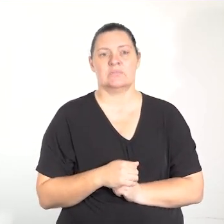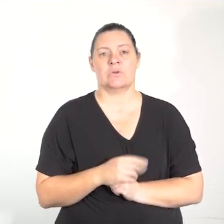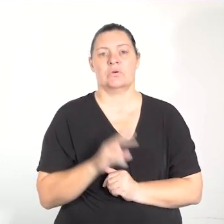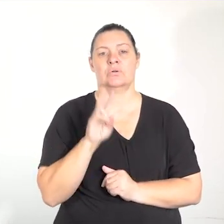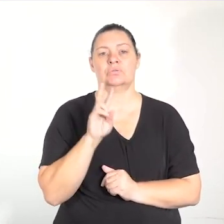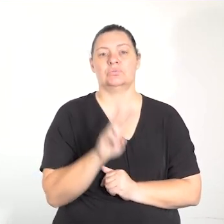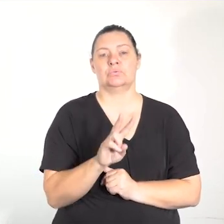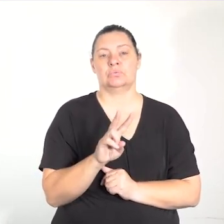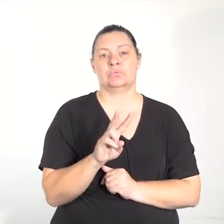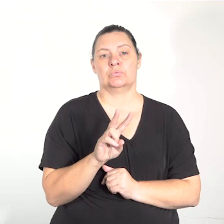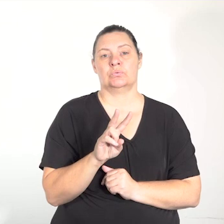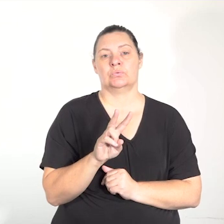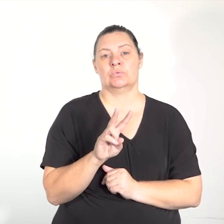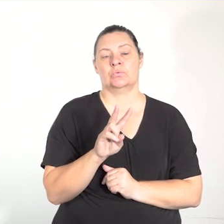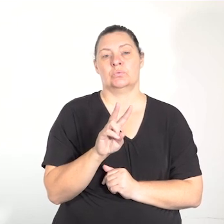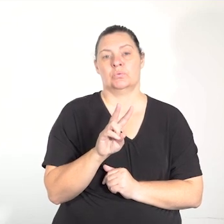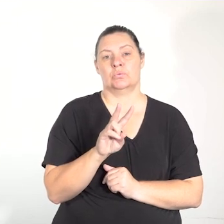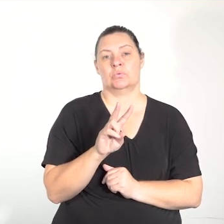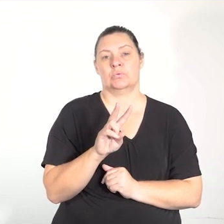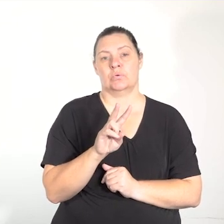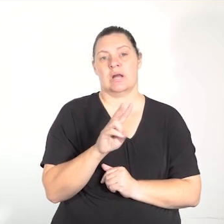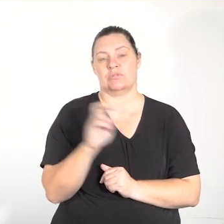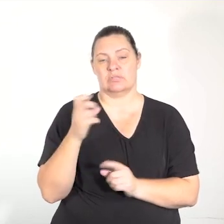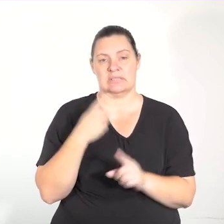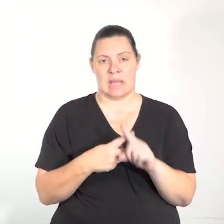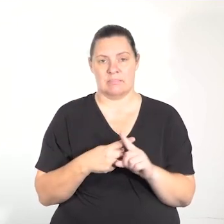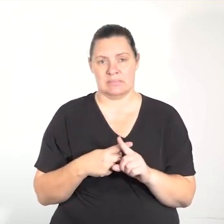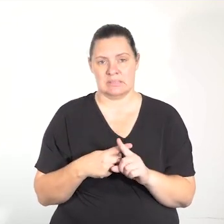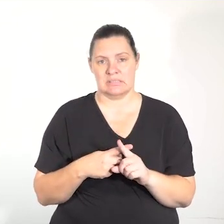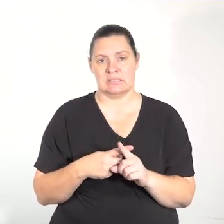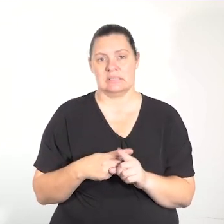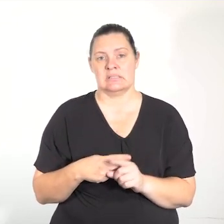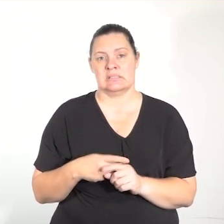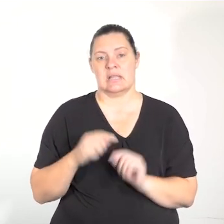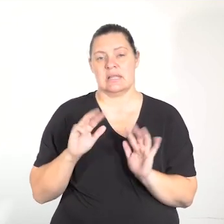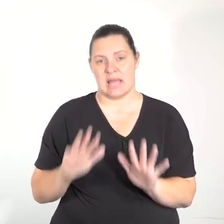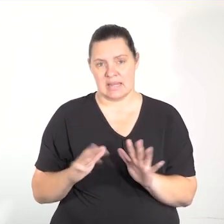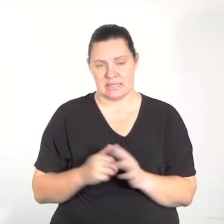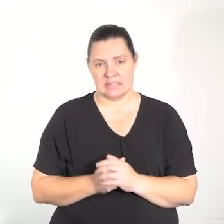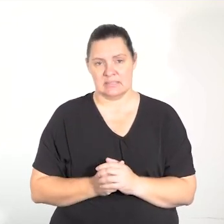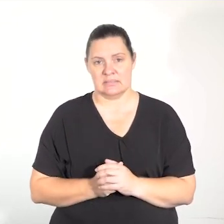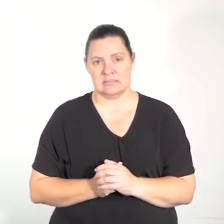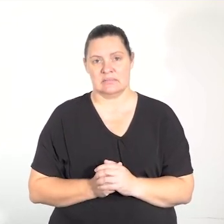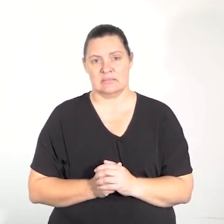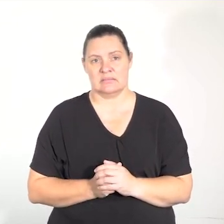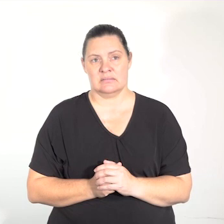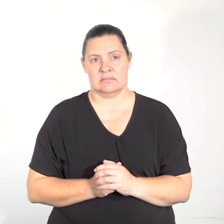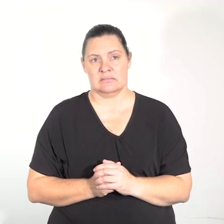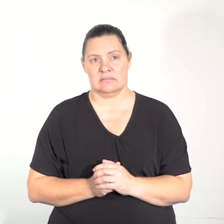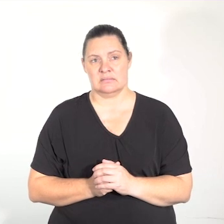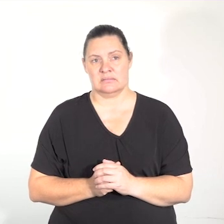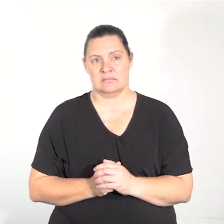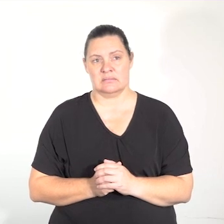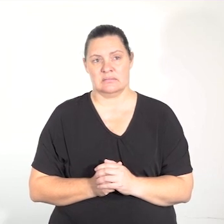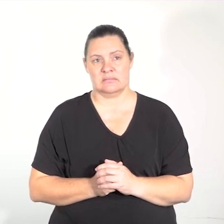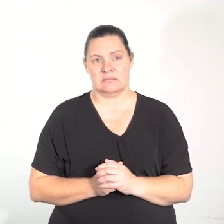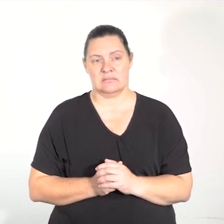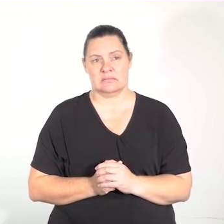well, leaving us with 9 tens, and then now we have 10 ones. So